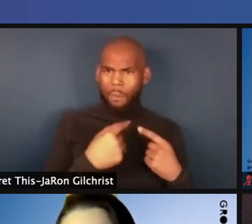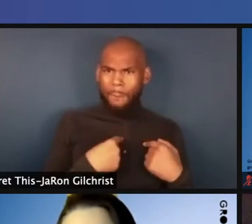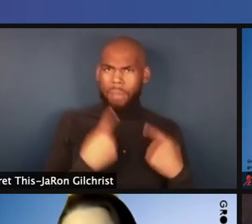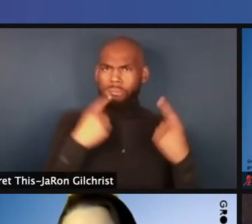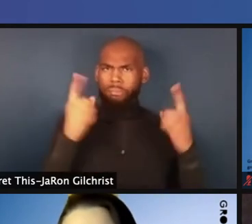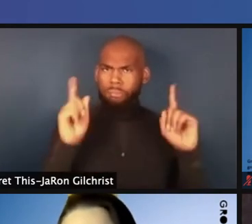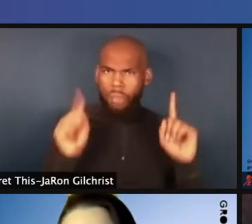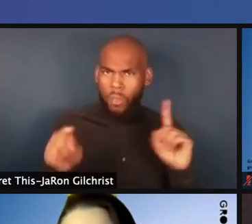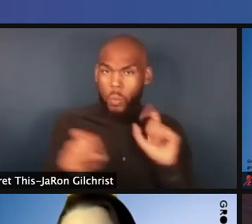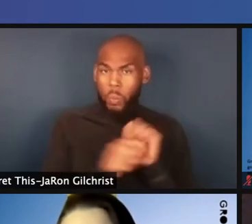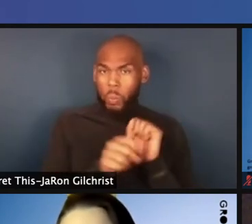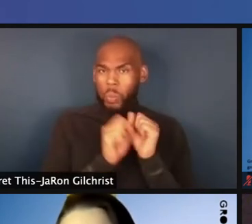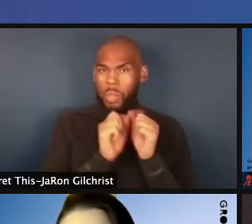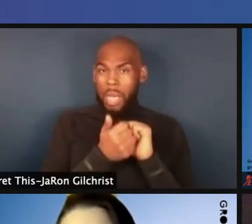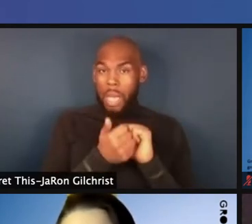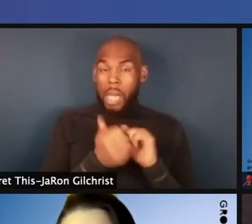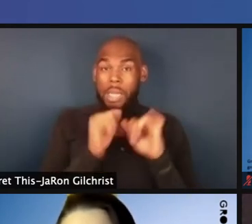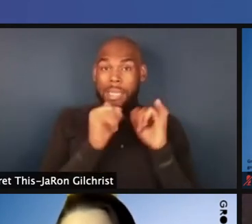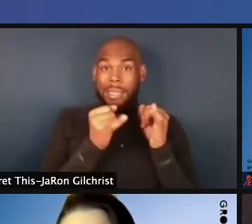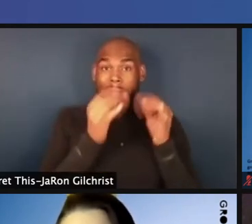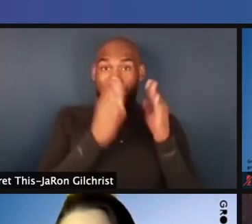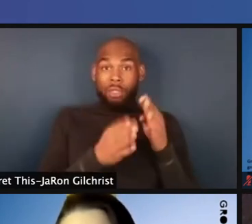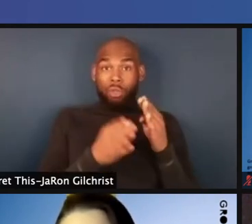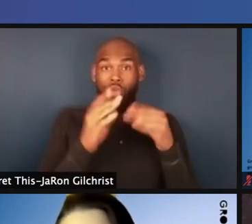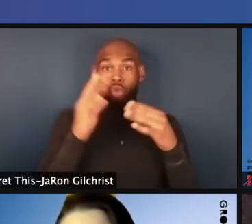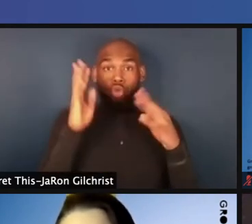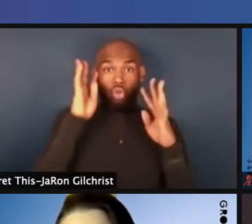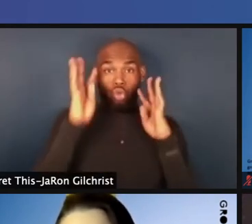work as an individual, a creative, independent producer?